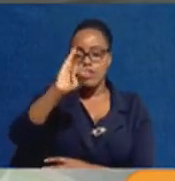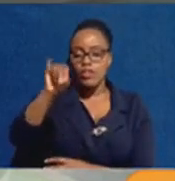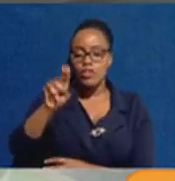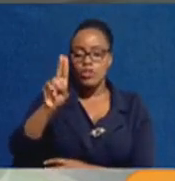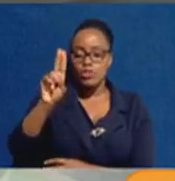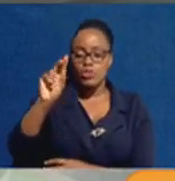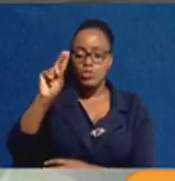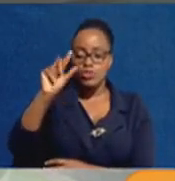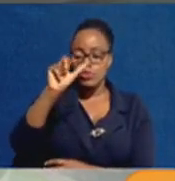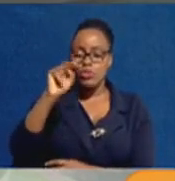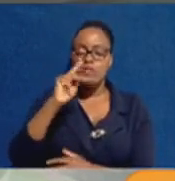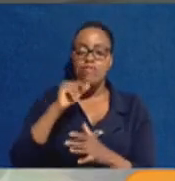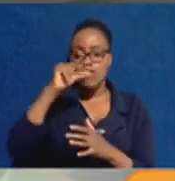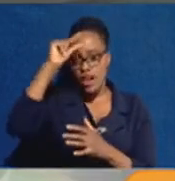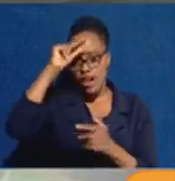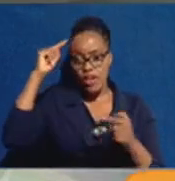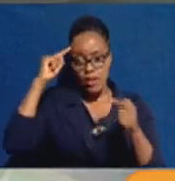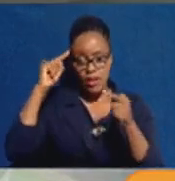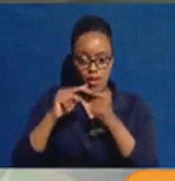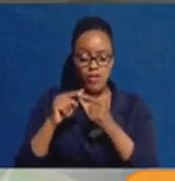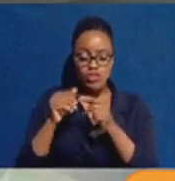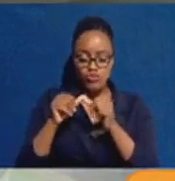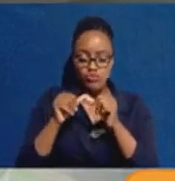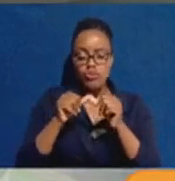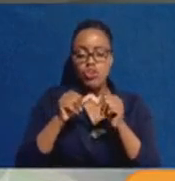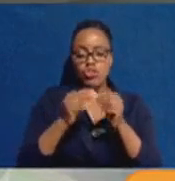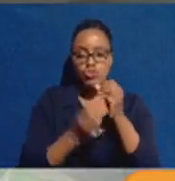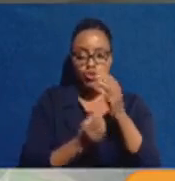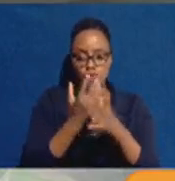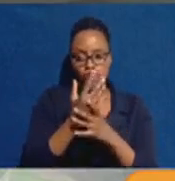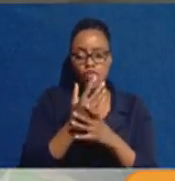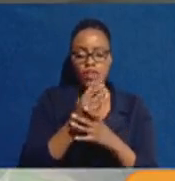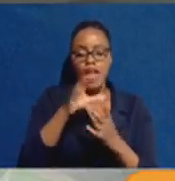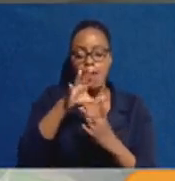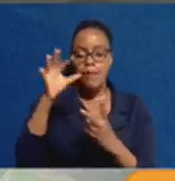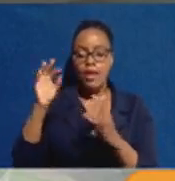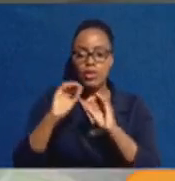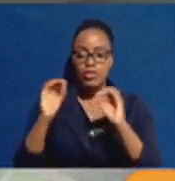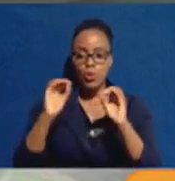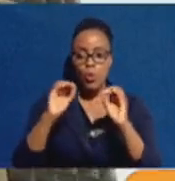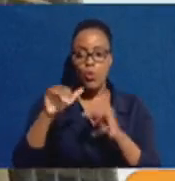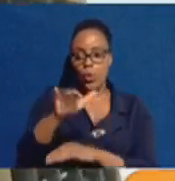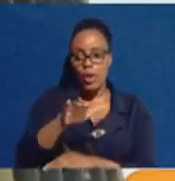Ndung'u says the government intends to contain growth, especially in non-priority areas.